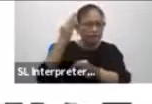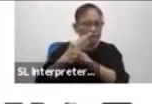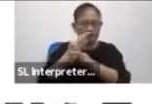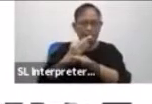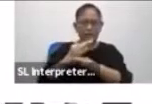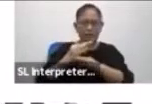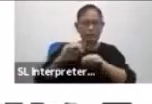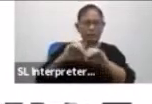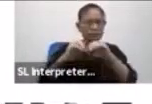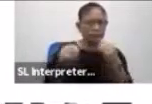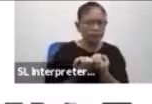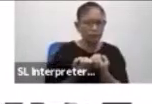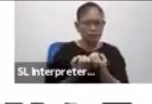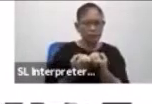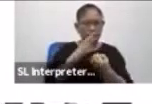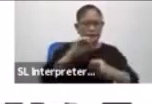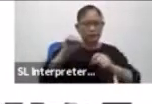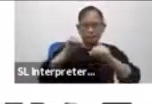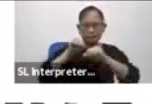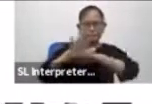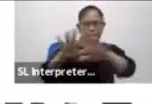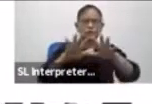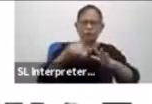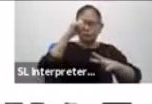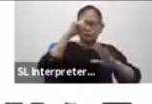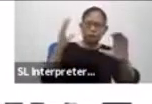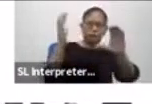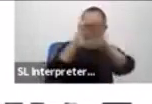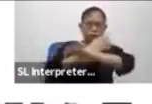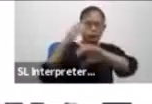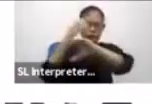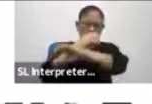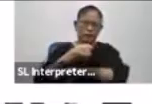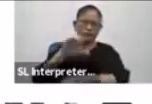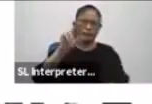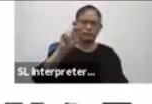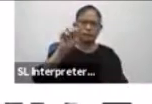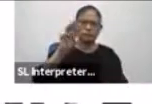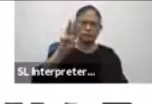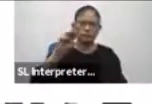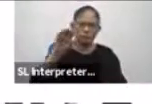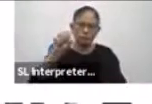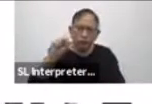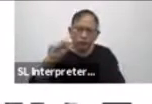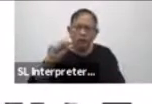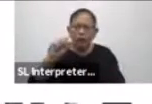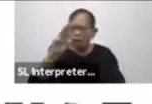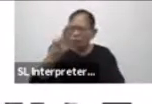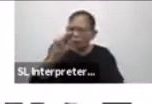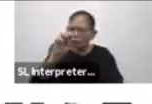are also being explored to challenge these harmful gender norms and promote more equitable norms during COVID-19.